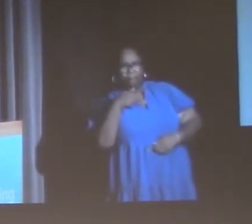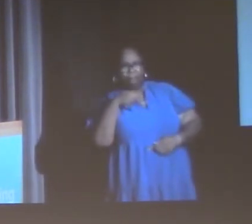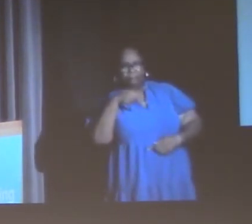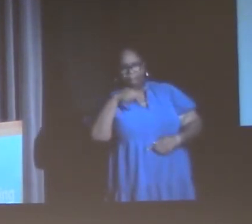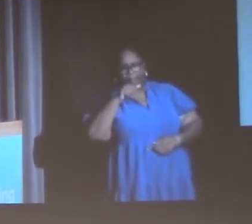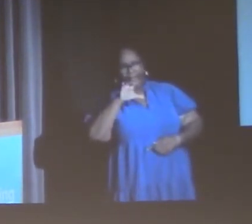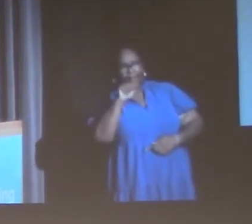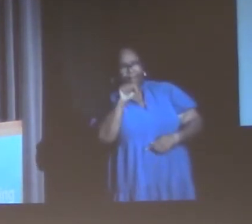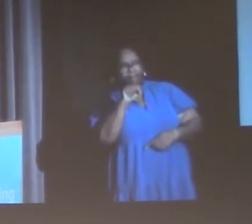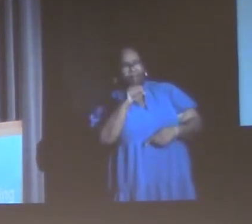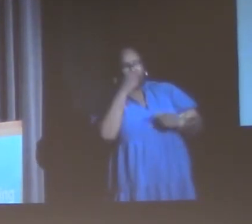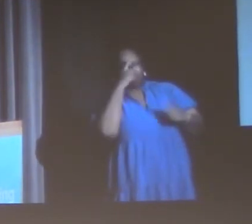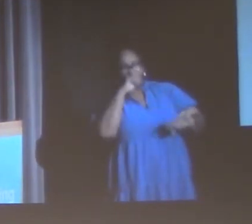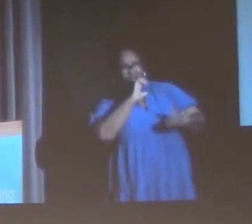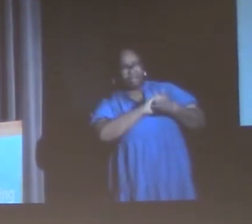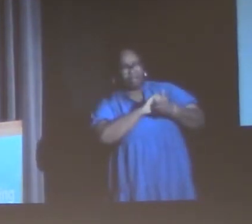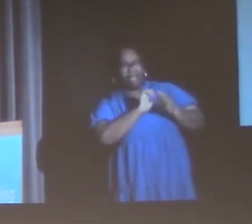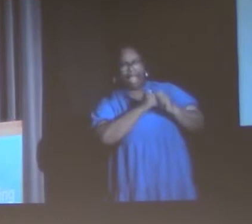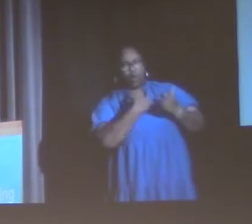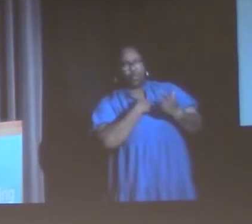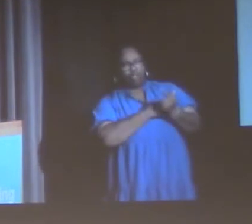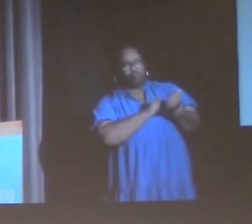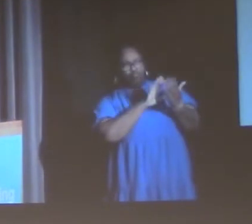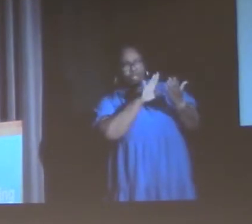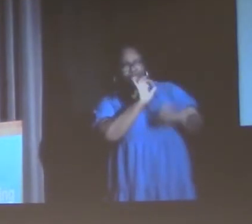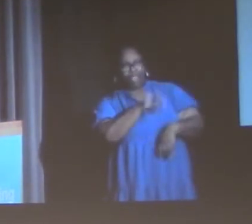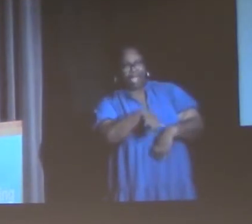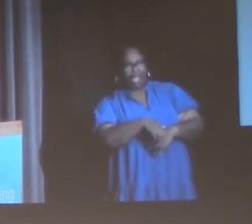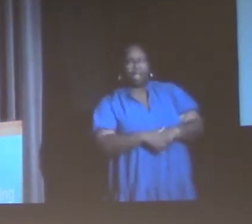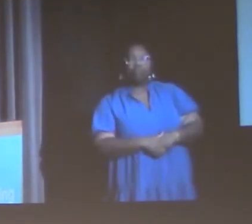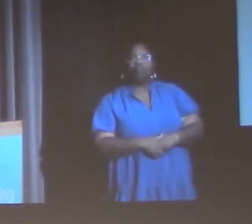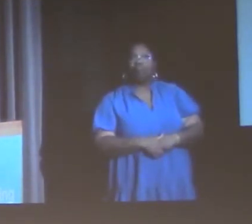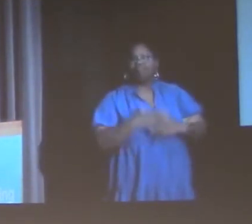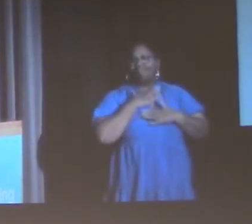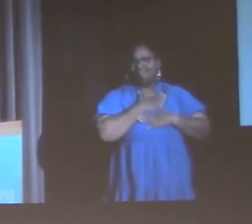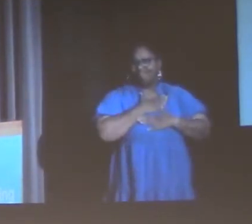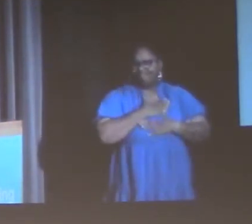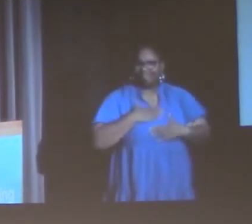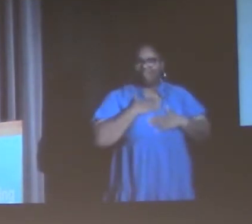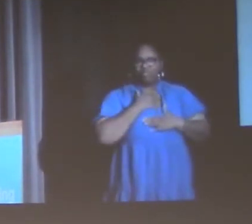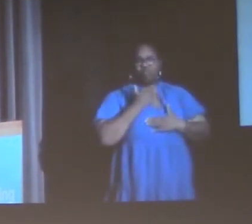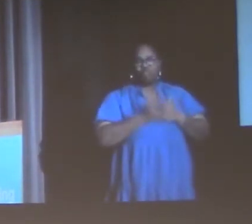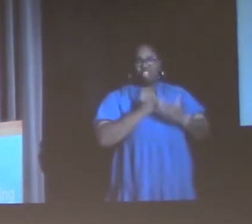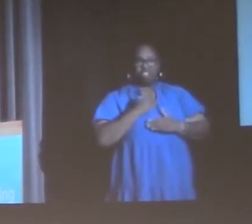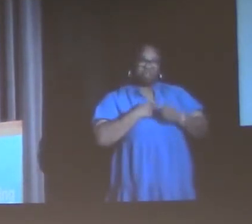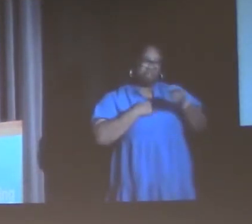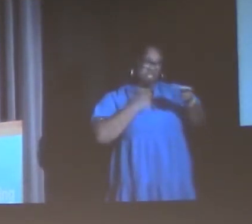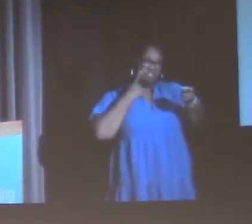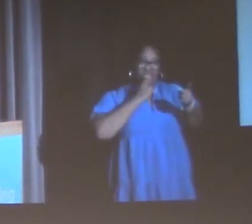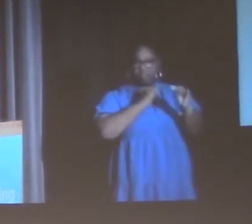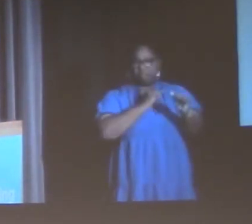that? Where is it in this moment? And I'm really enjoying that process, and I think he is too.